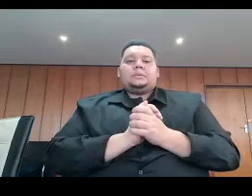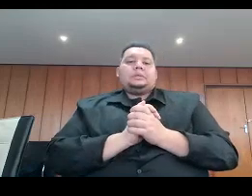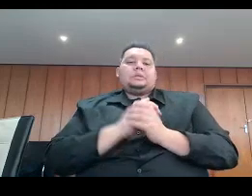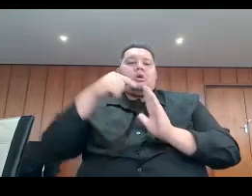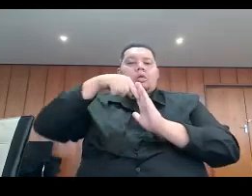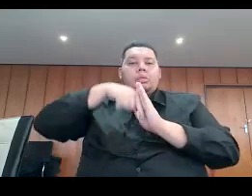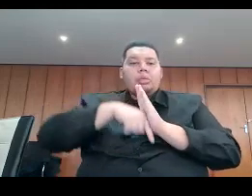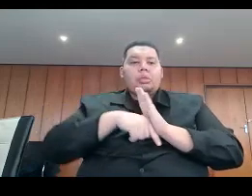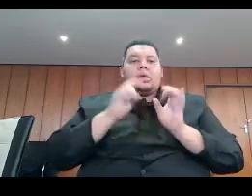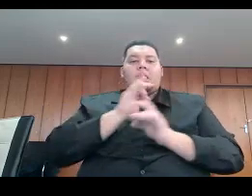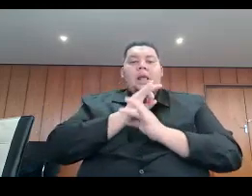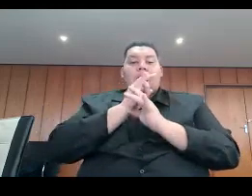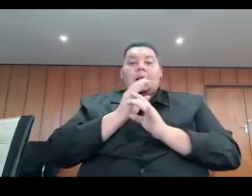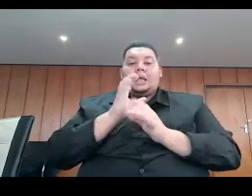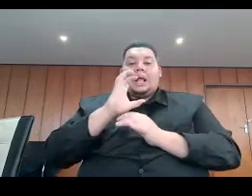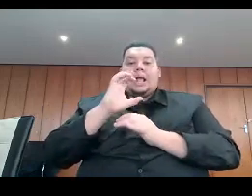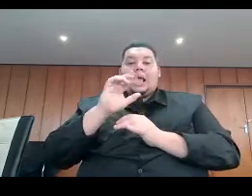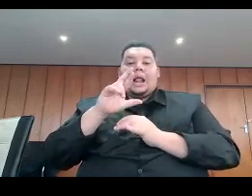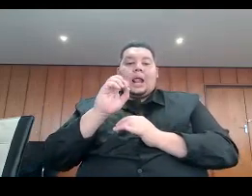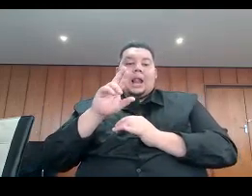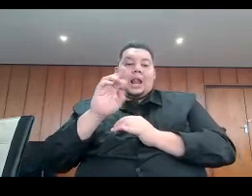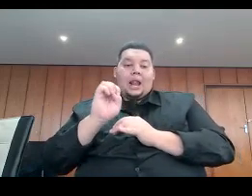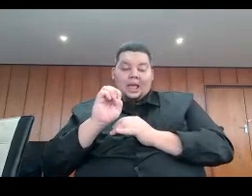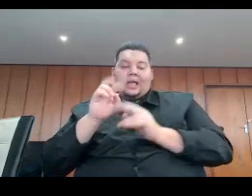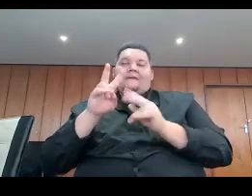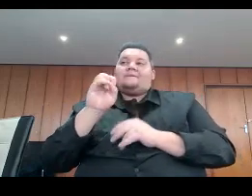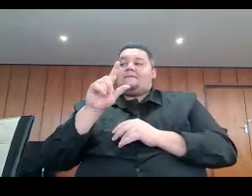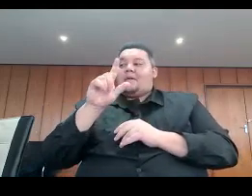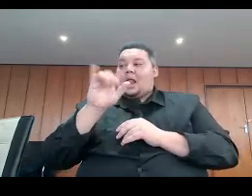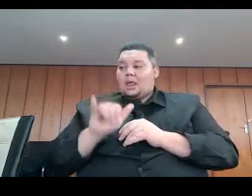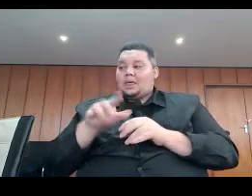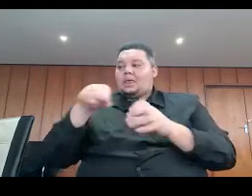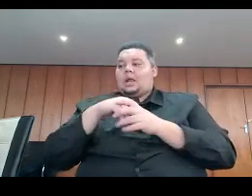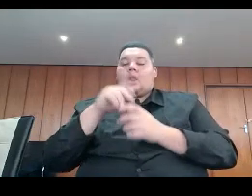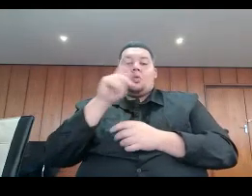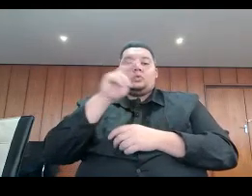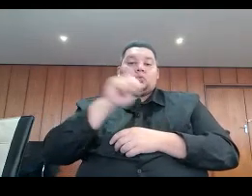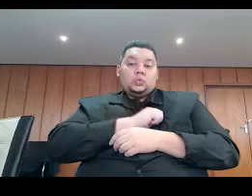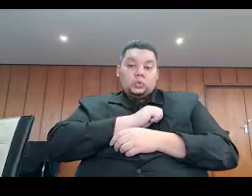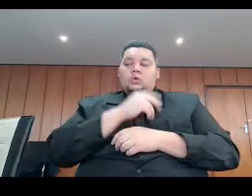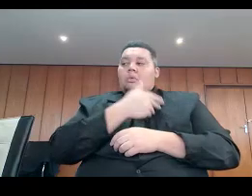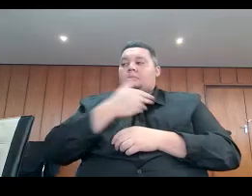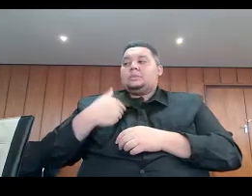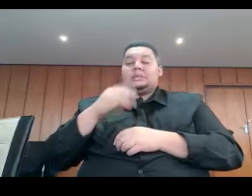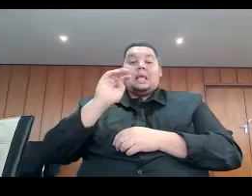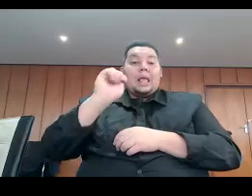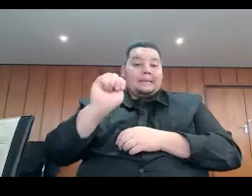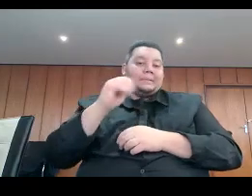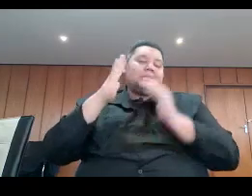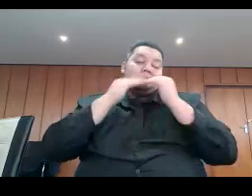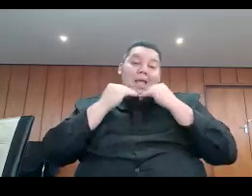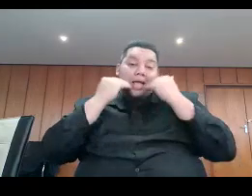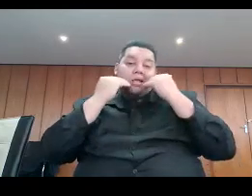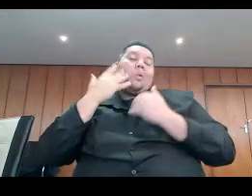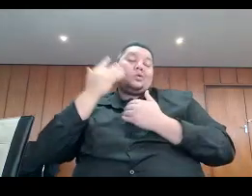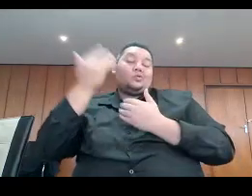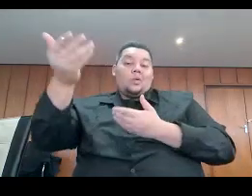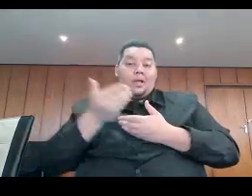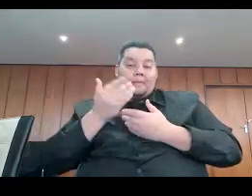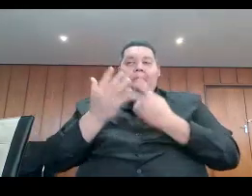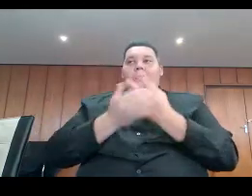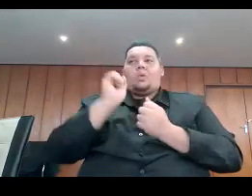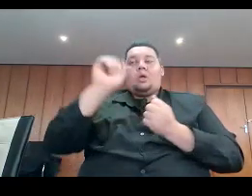deep in the Clare State Valley in KwaZulu-Natal. Mrs. M smiled as she welcomed me, together with